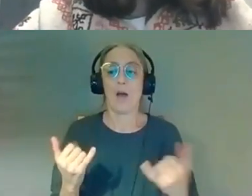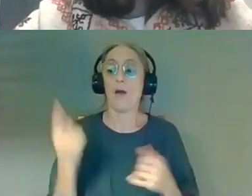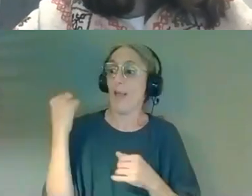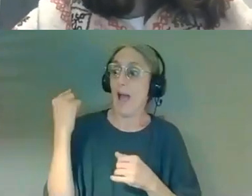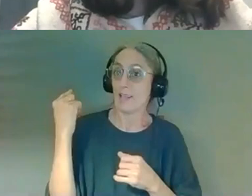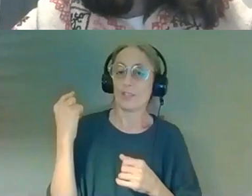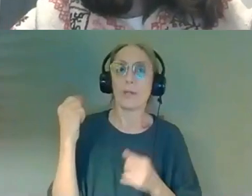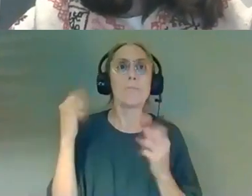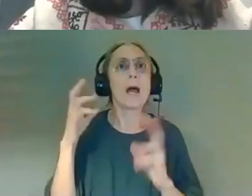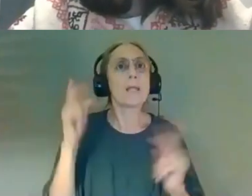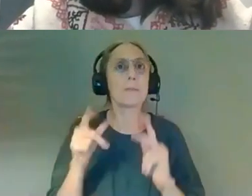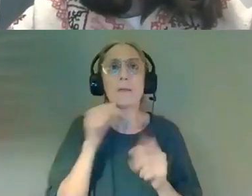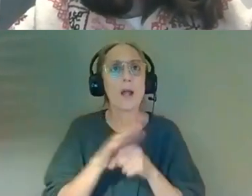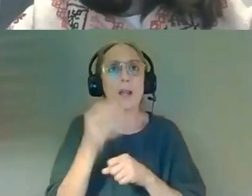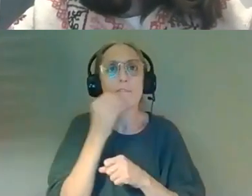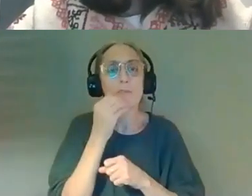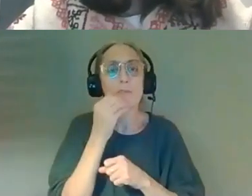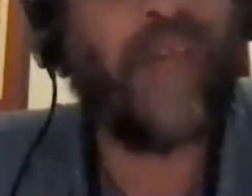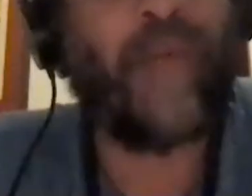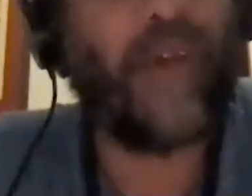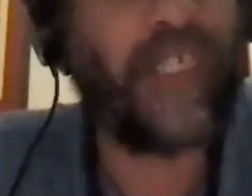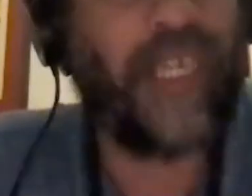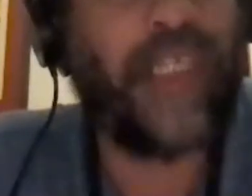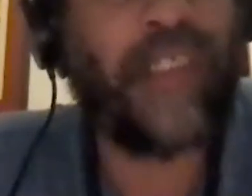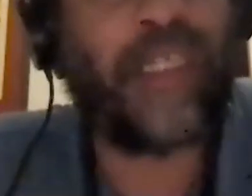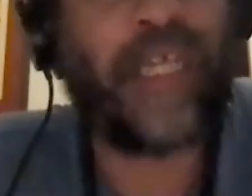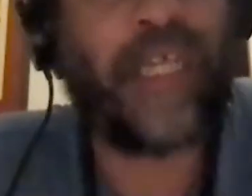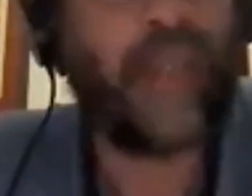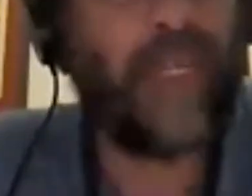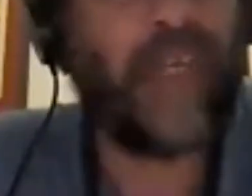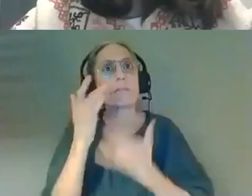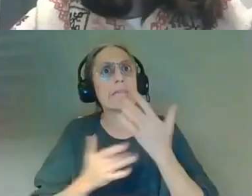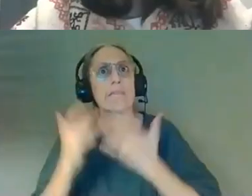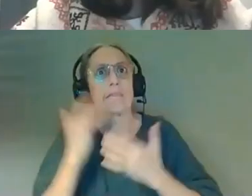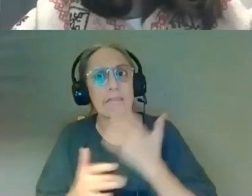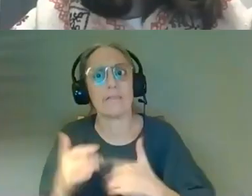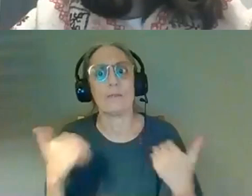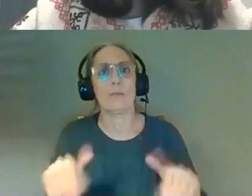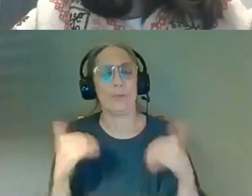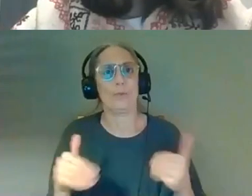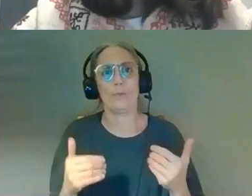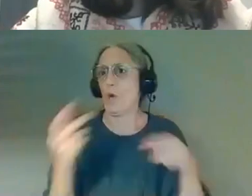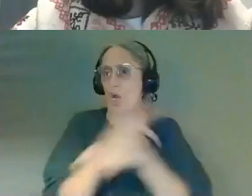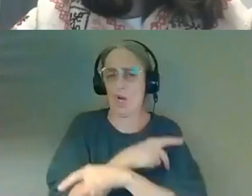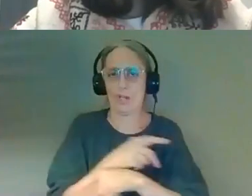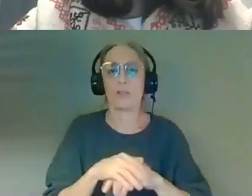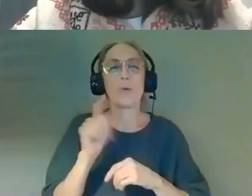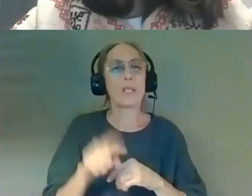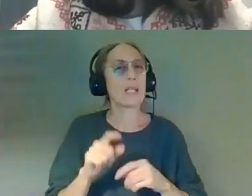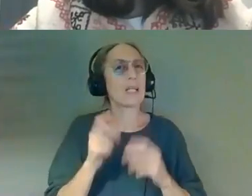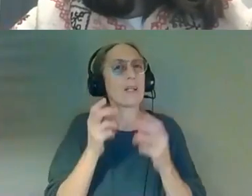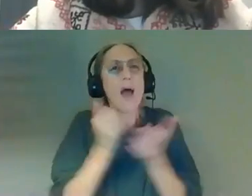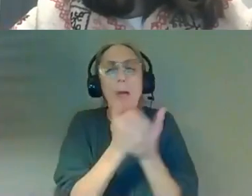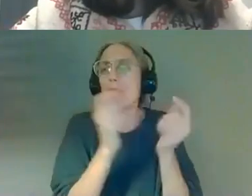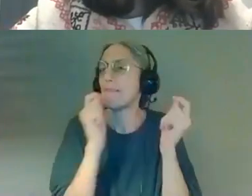time. And what we're seeing is we have emergent needs that need immediate response. And I think what mutual aid is maybe the best